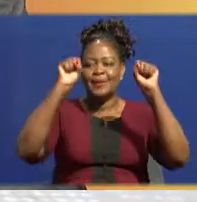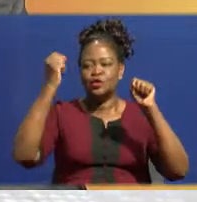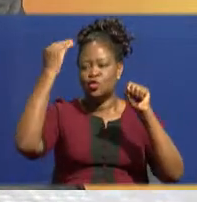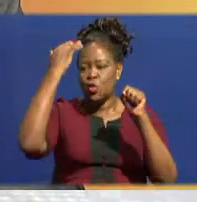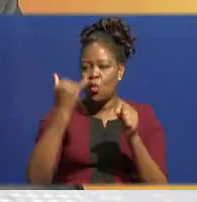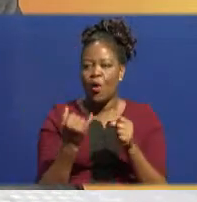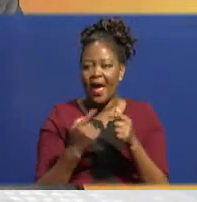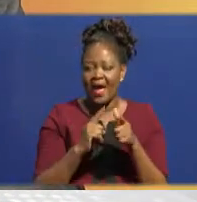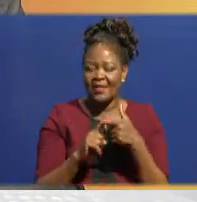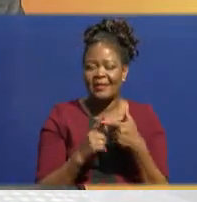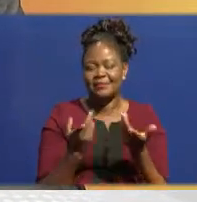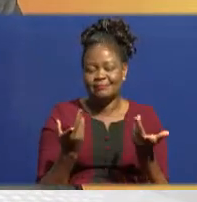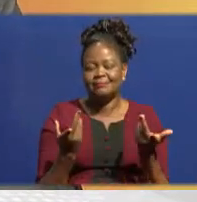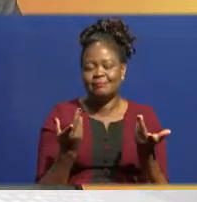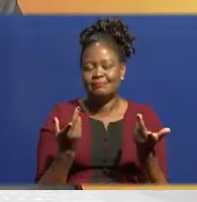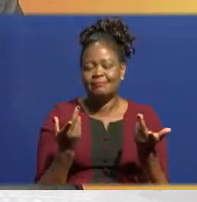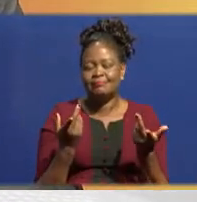then